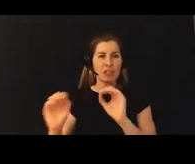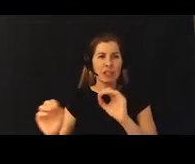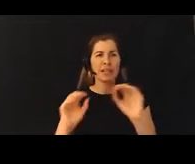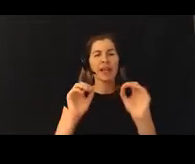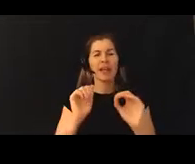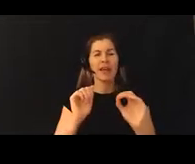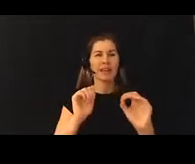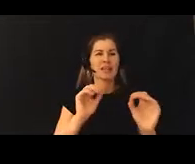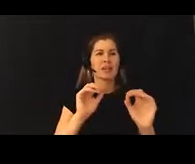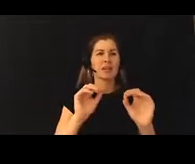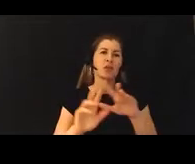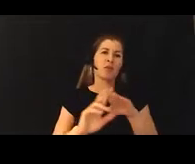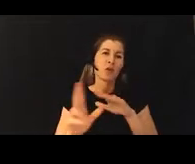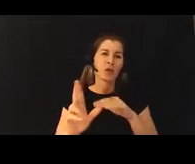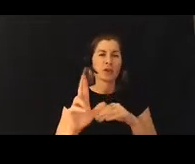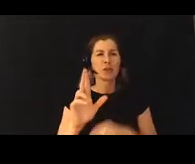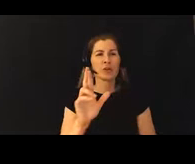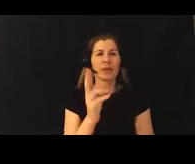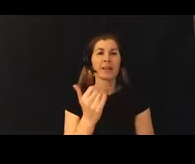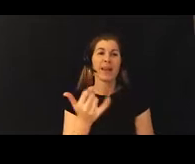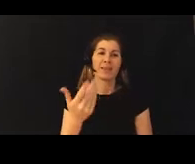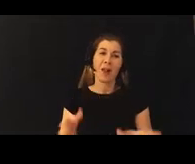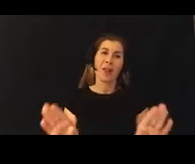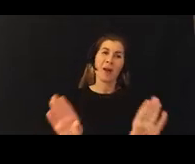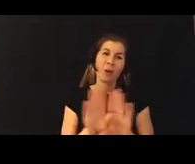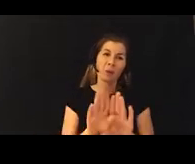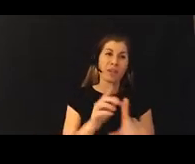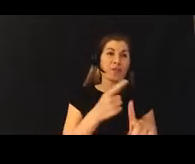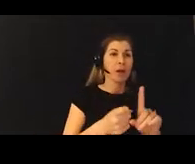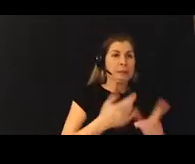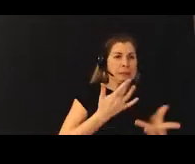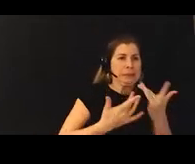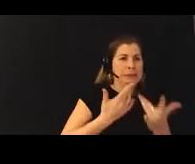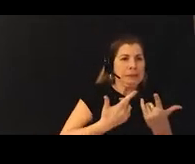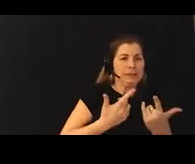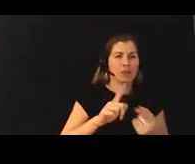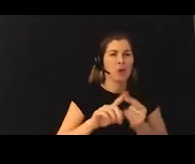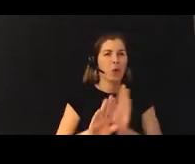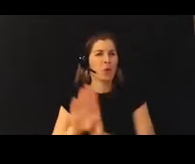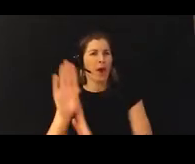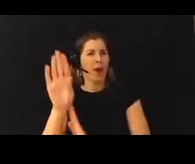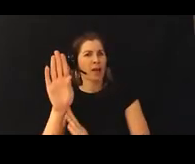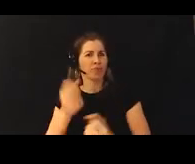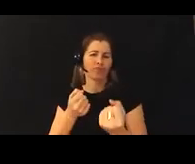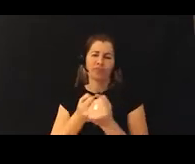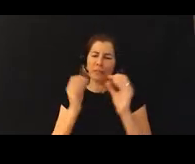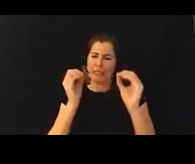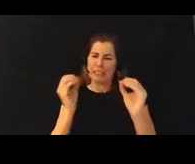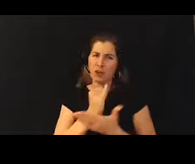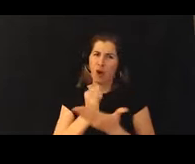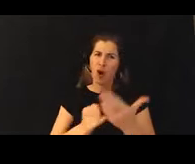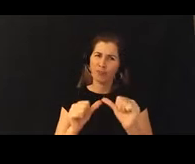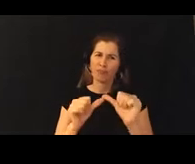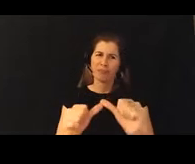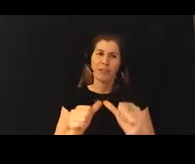And welcome to the closing plenary, From Survive to Thrive, Sustaining the Teaching Artist Industry. My name